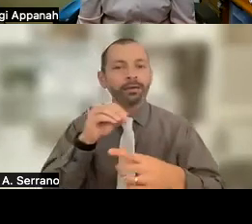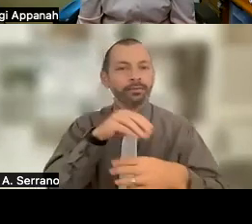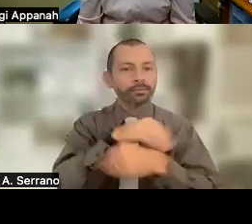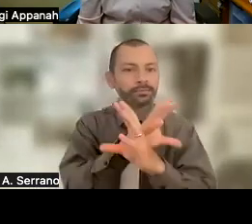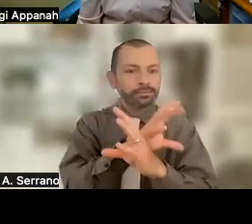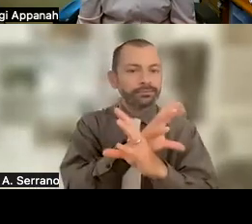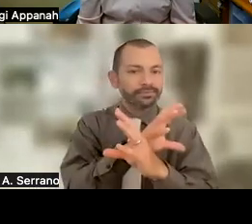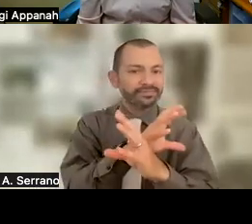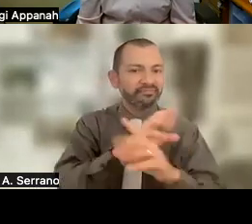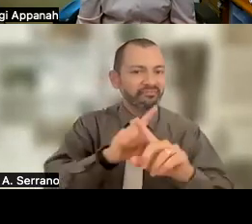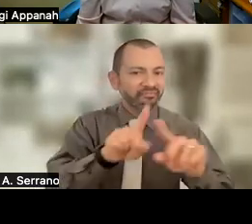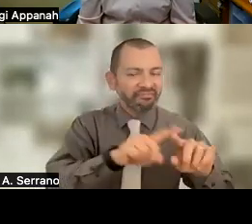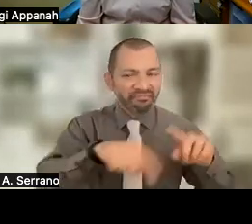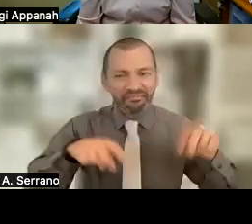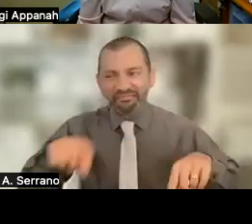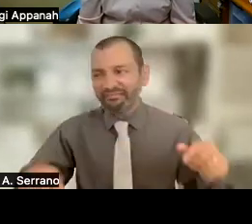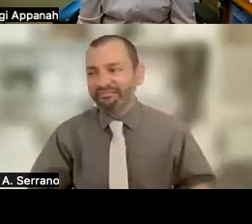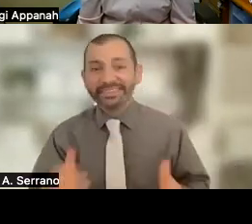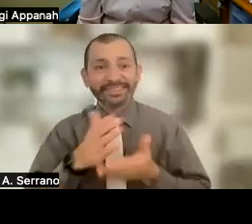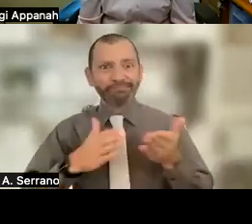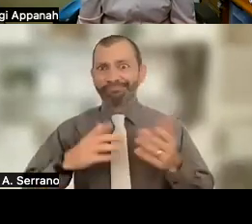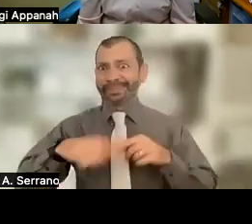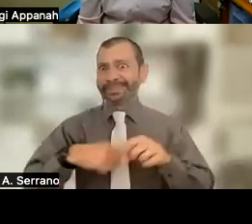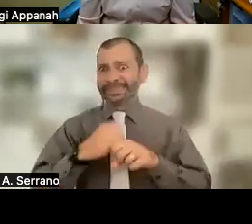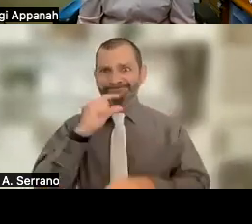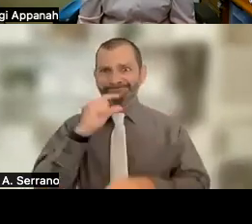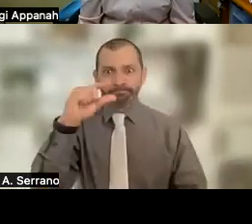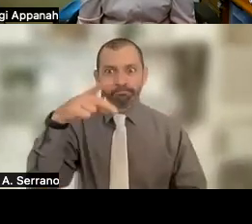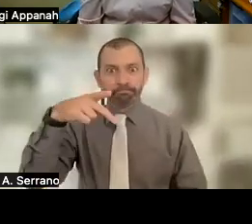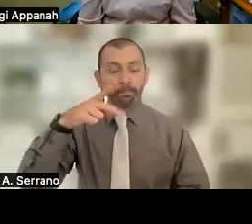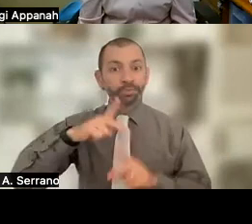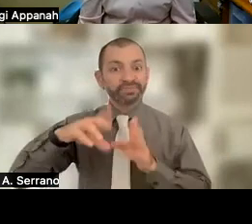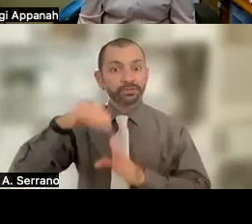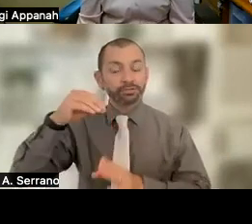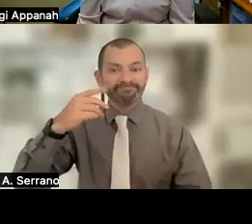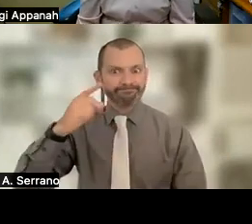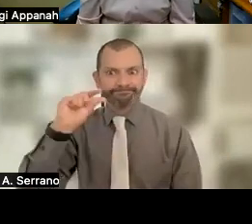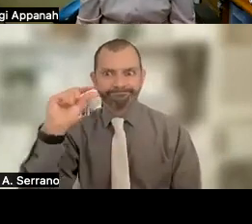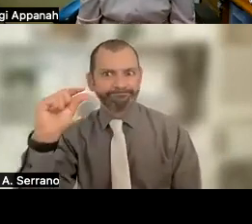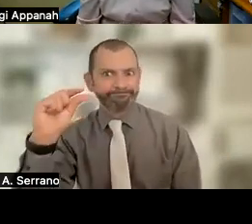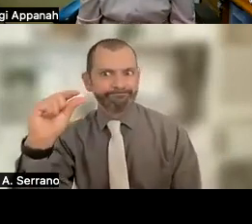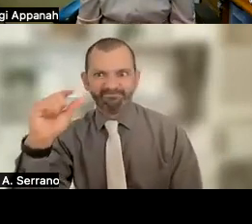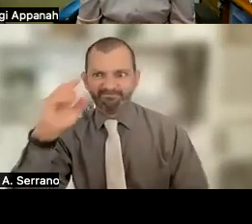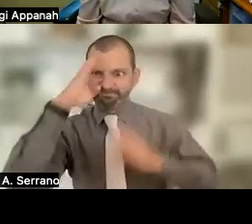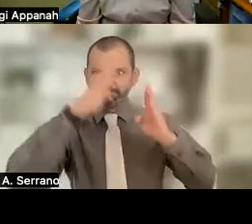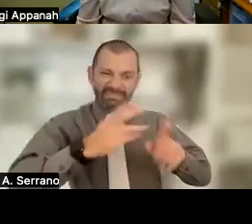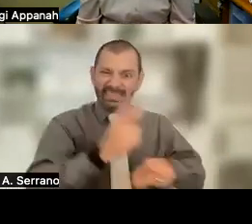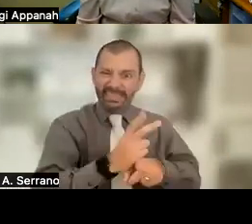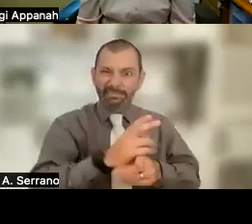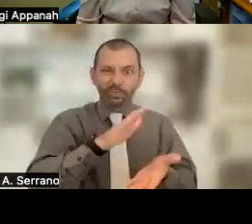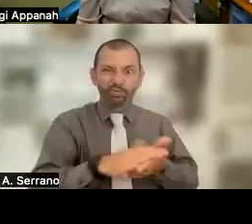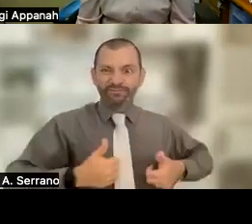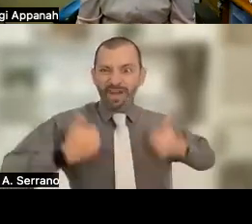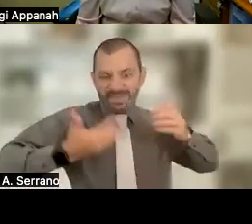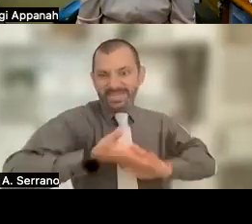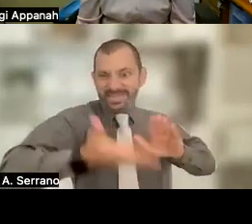model, doing some in person, also some remote. Yeah, there was a real mix. And professional learning, in